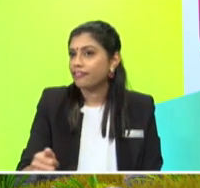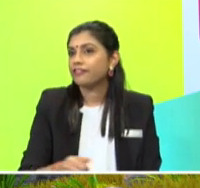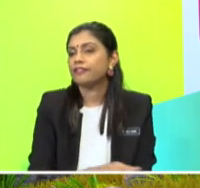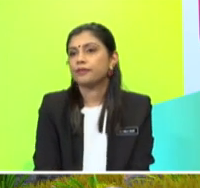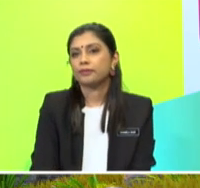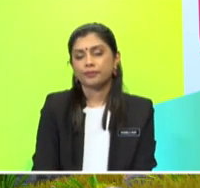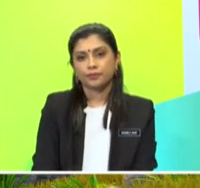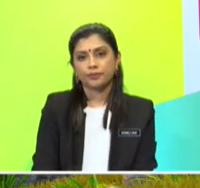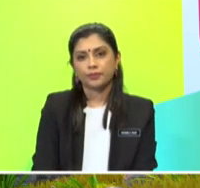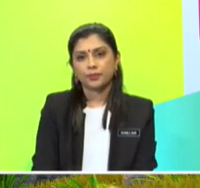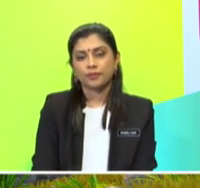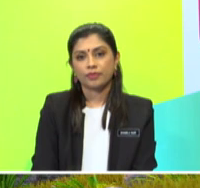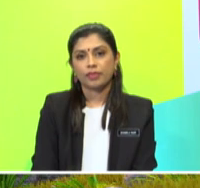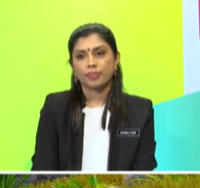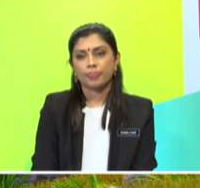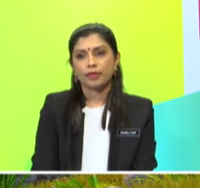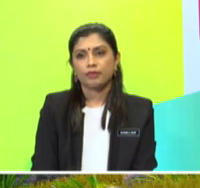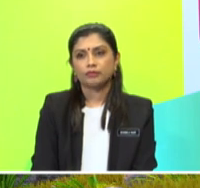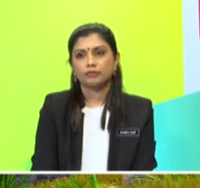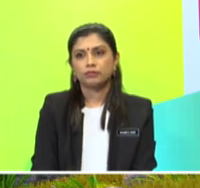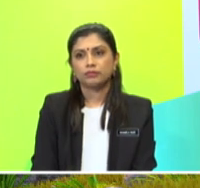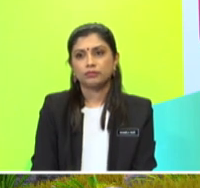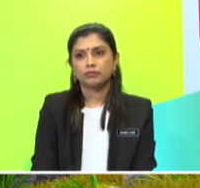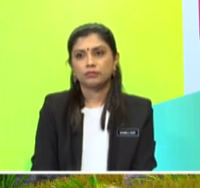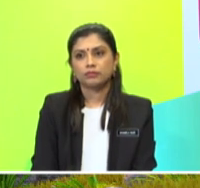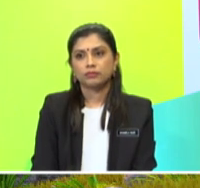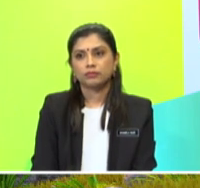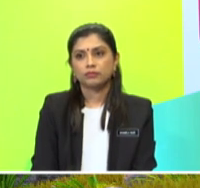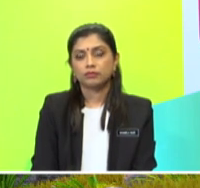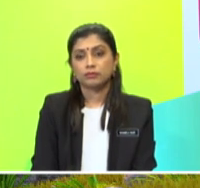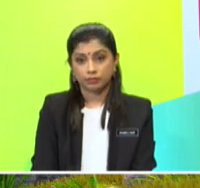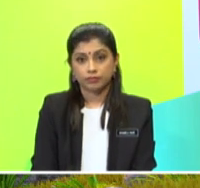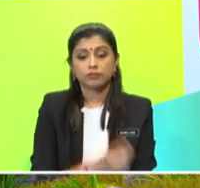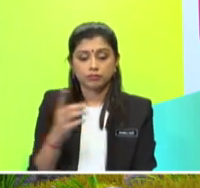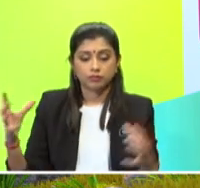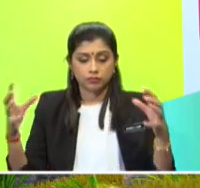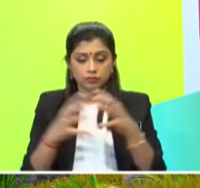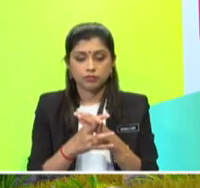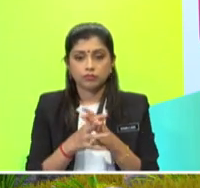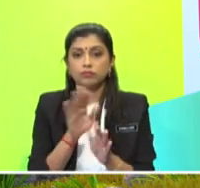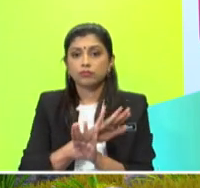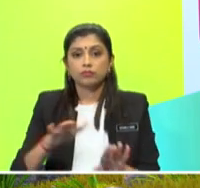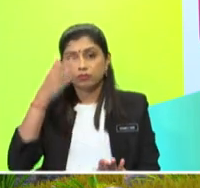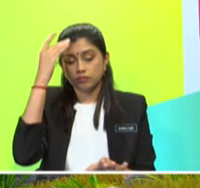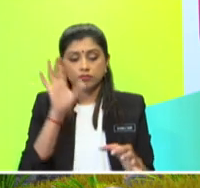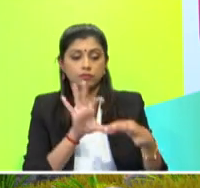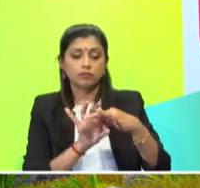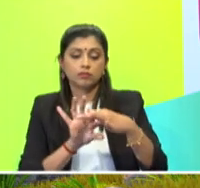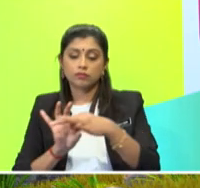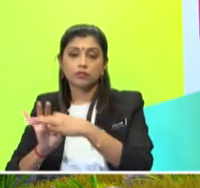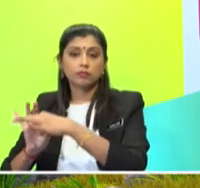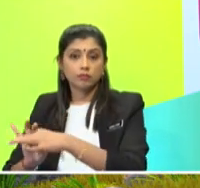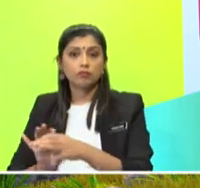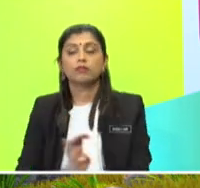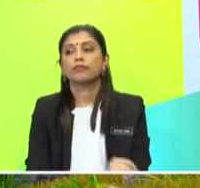this into a paragraph, right, teacher? Yes. So, that means we also have to include our language expressions, our linking words and cohesive also devices. Yes.